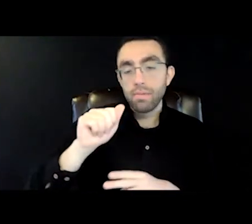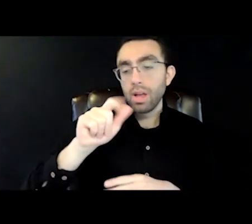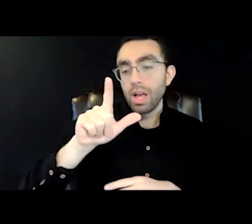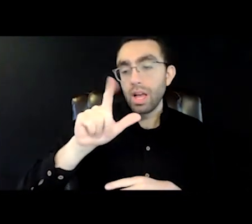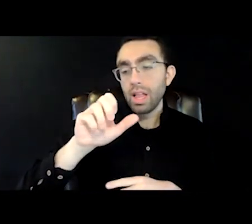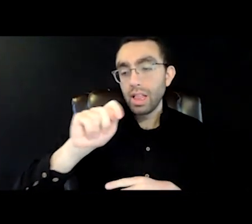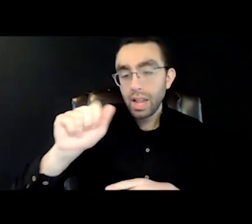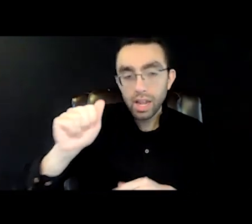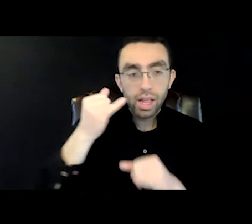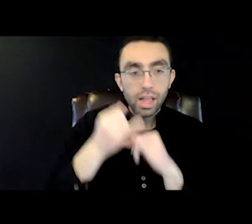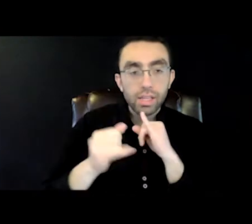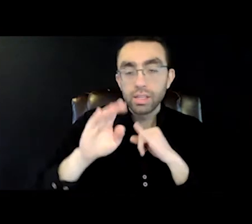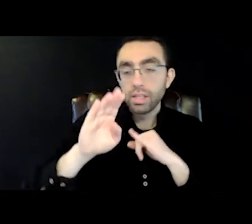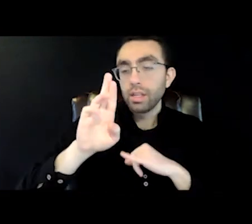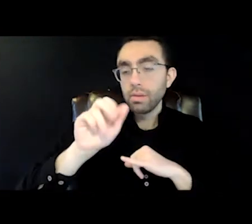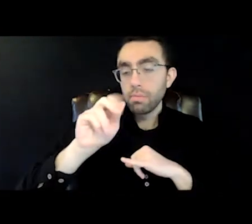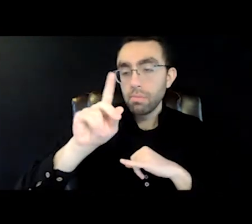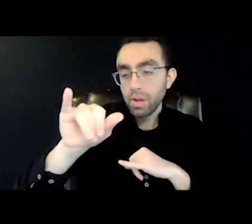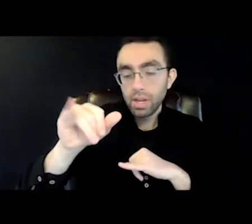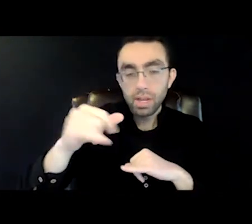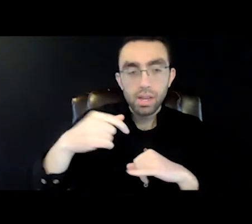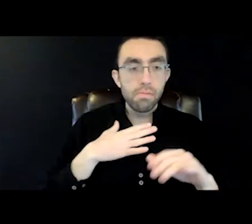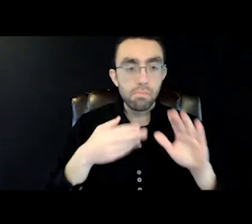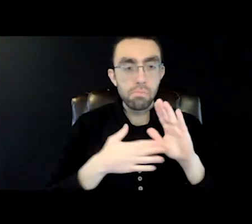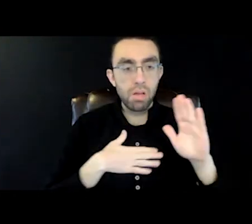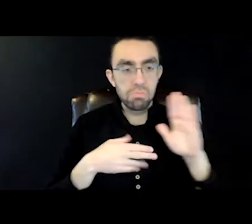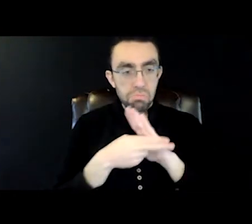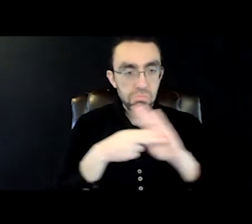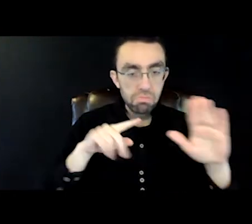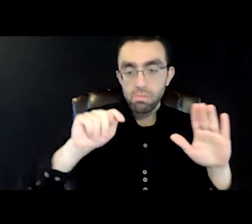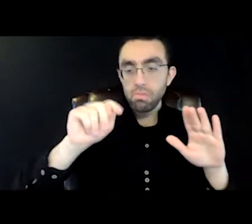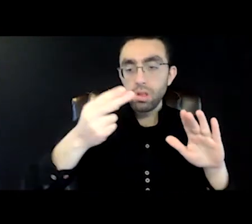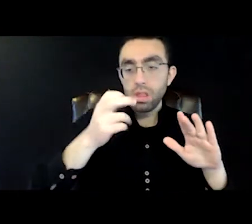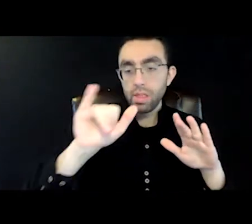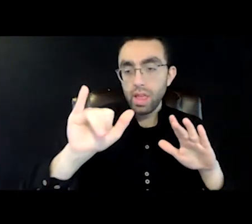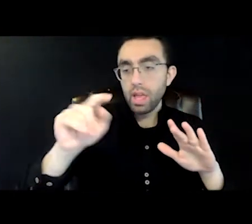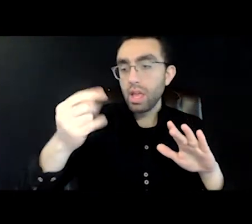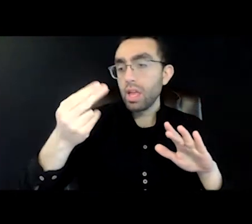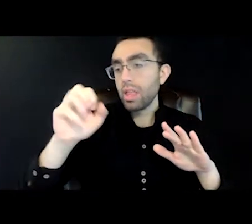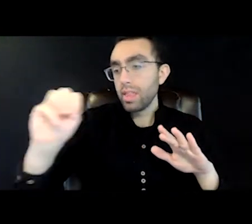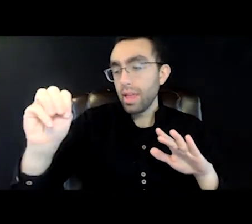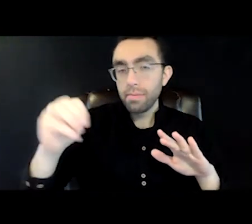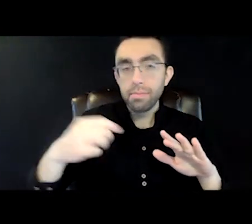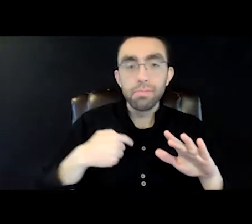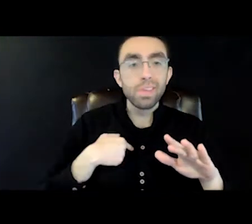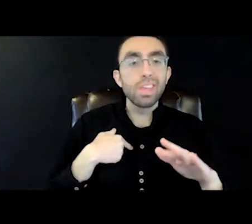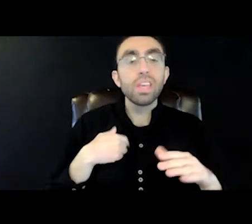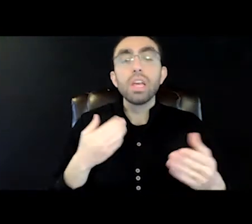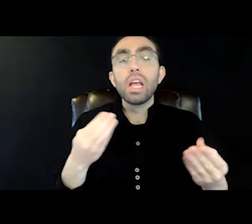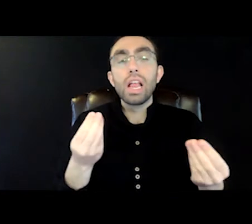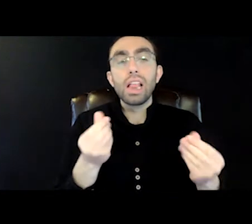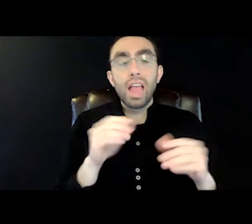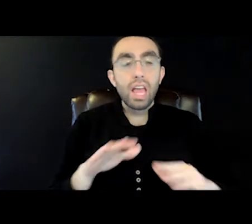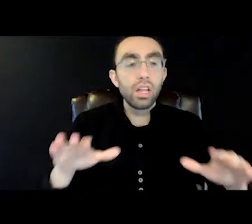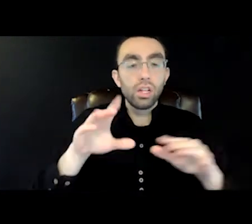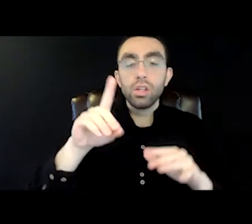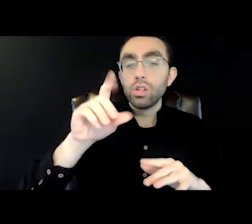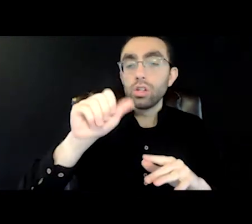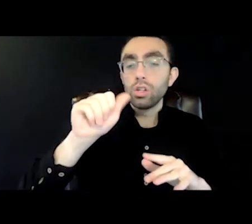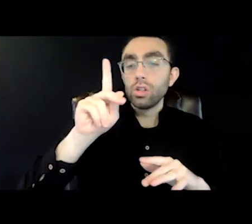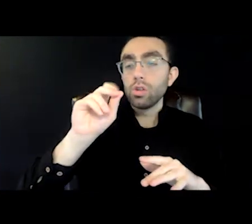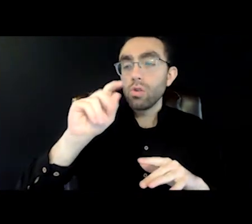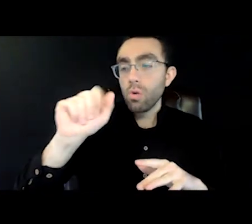are they, them. I'm on Dakota land in Minneapolis, Minnesota. visual description of